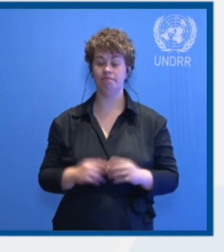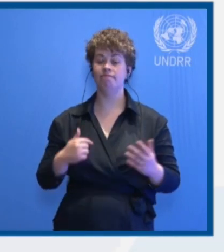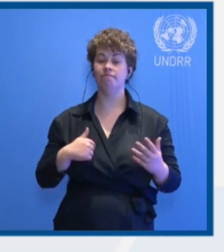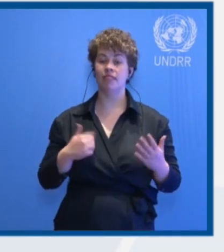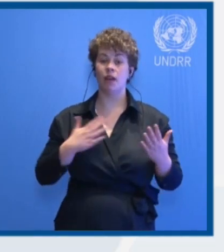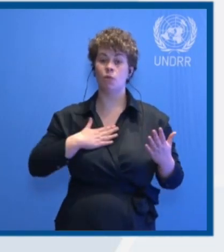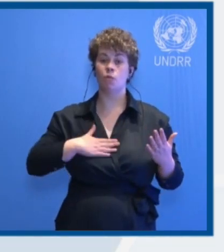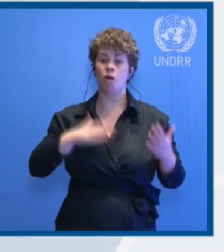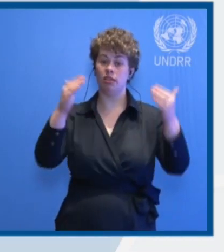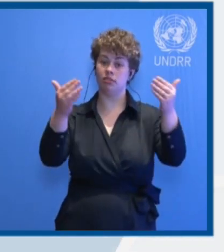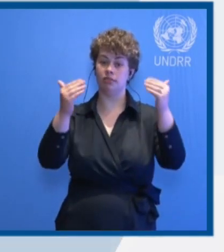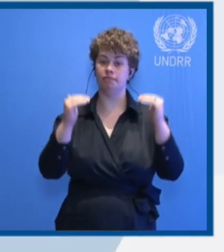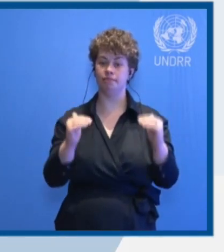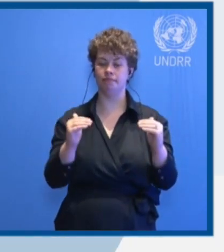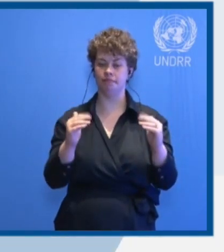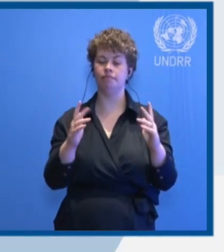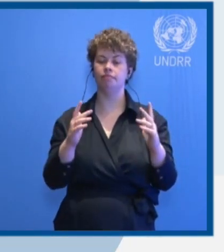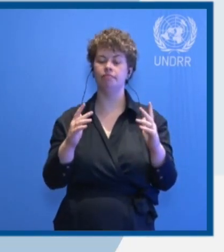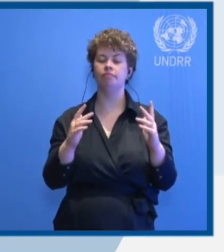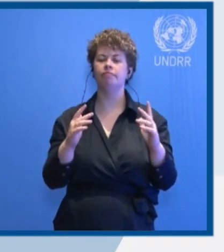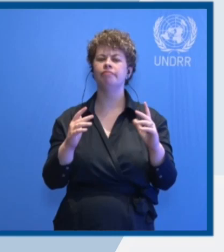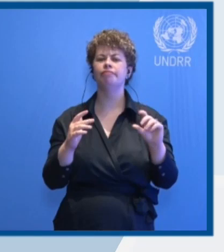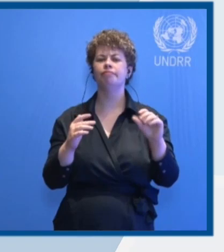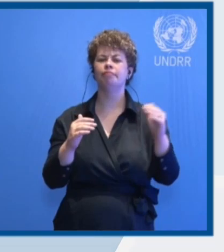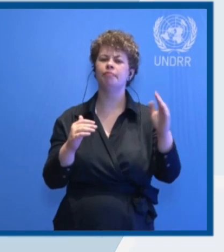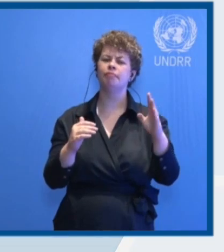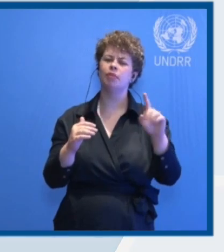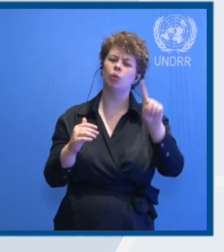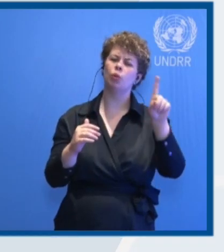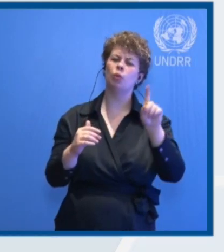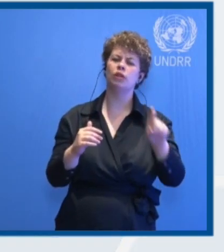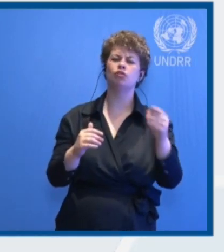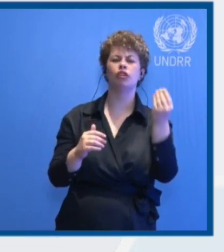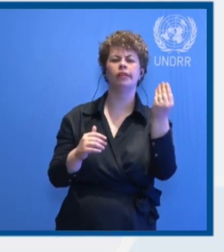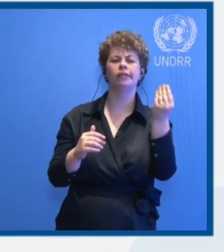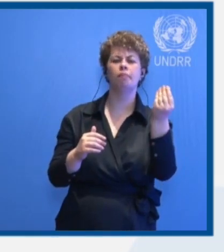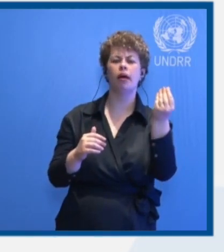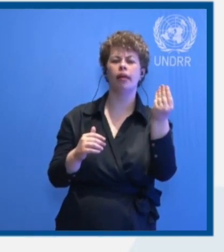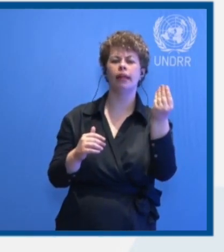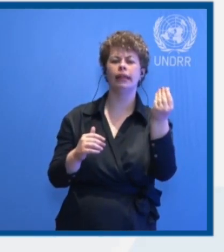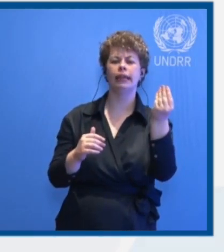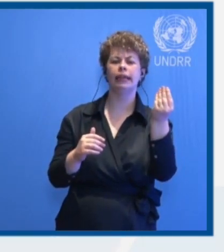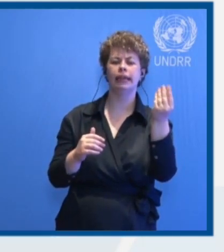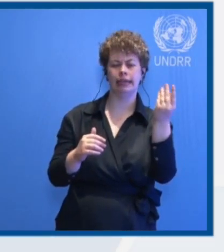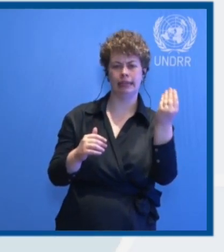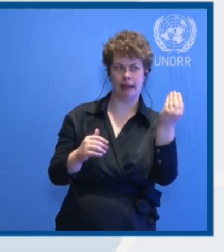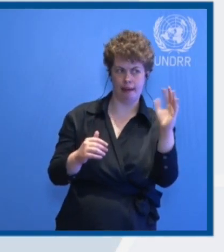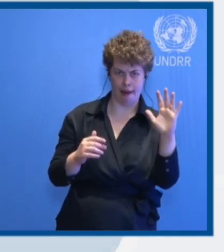to respond to the previous question on financing. Yes, Paris. Okay, thank you.